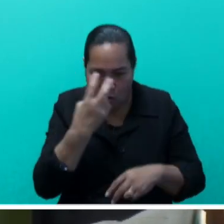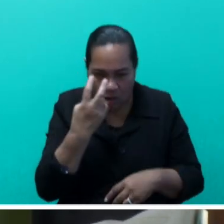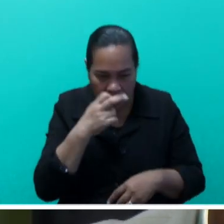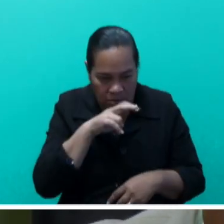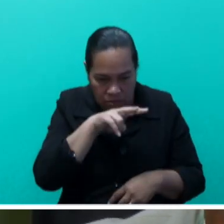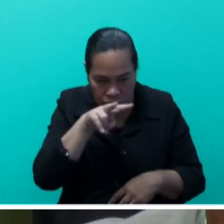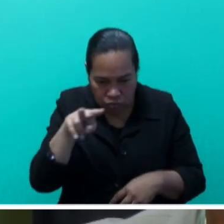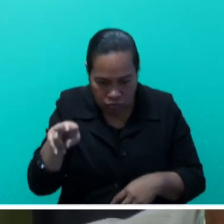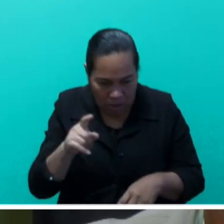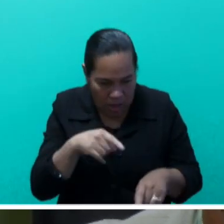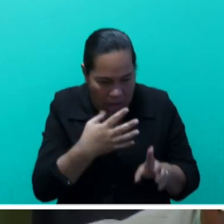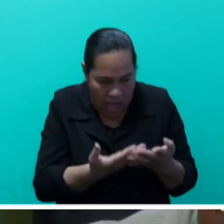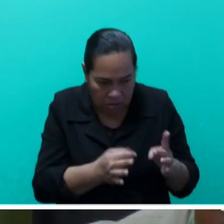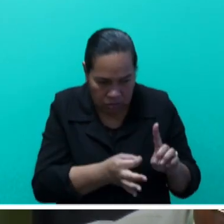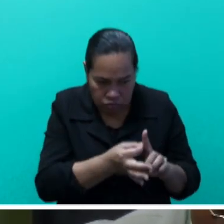the progress